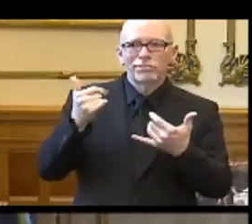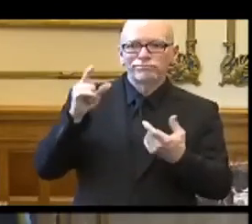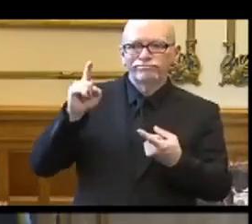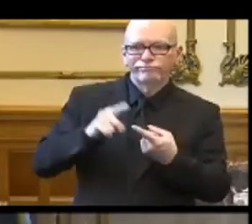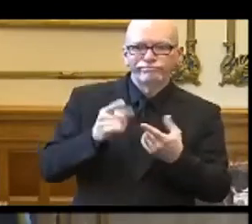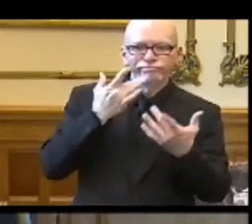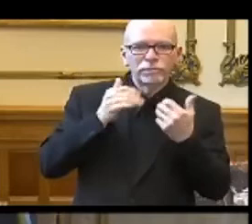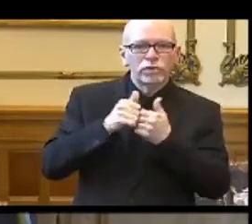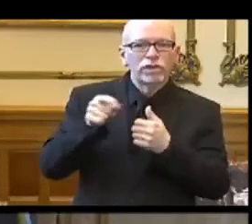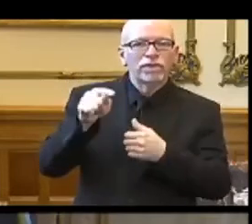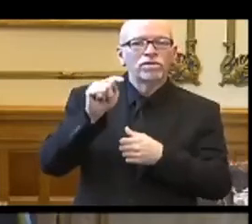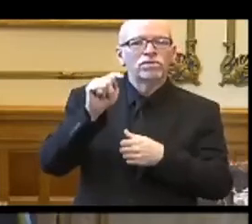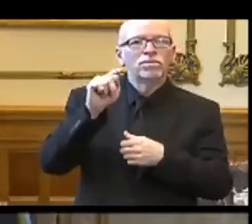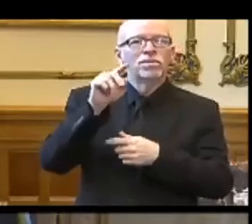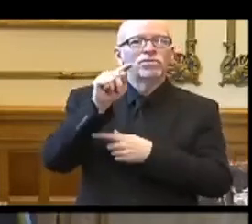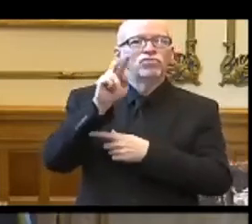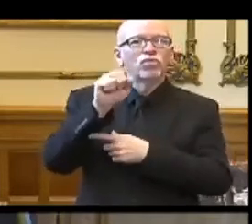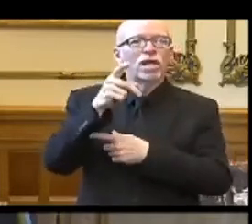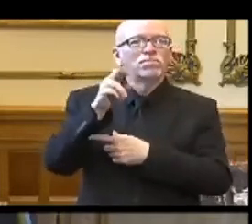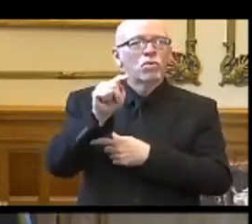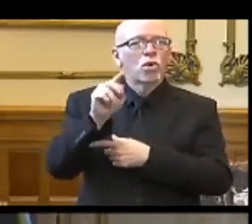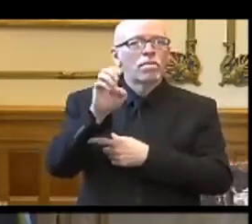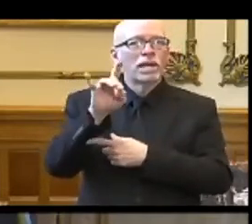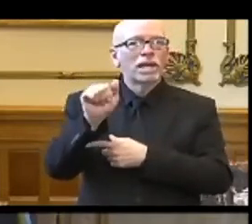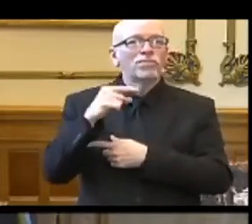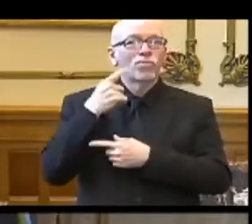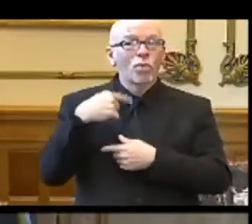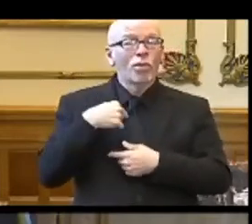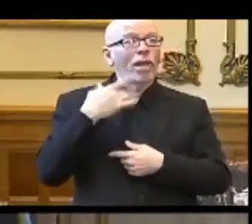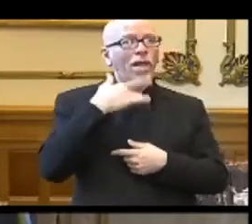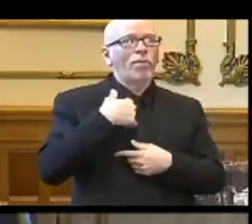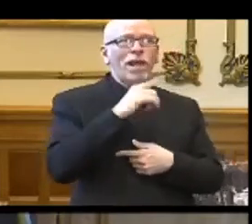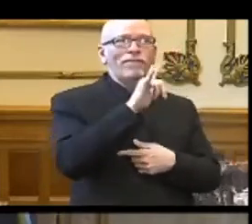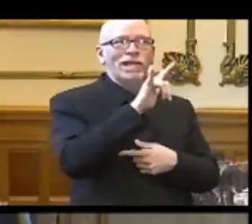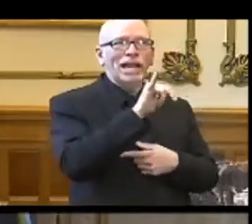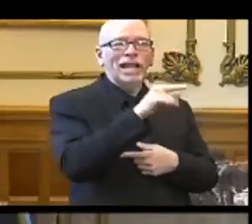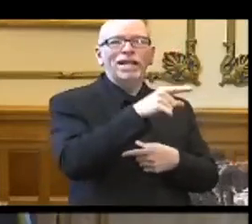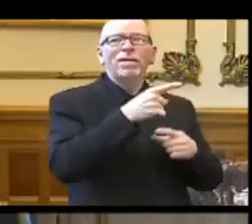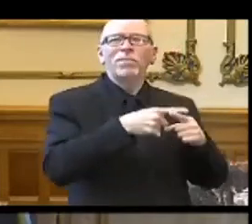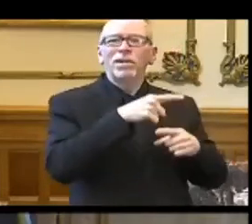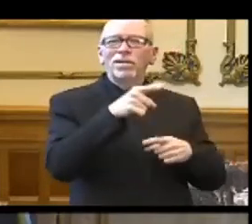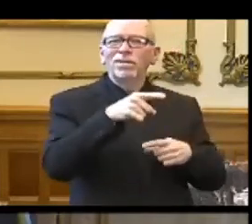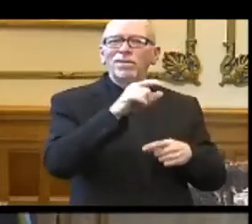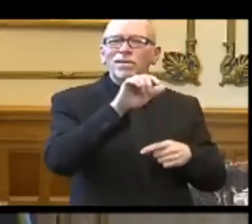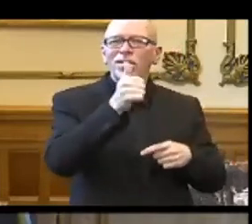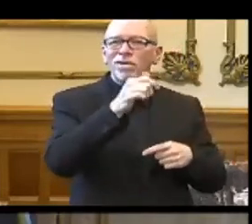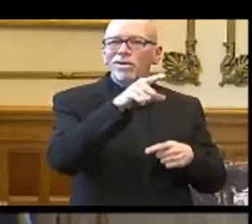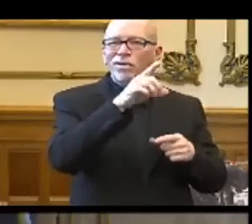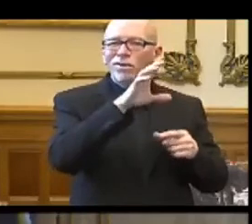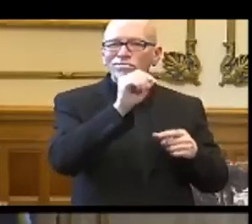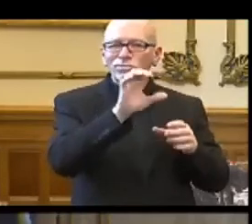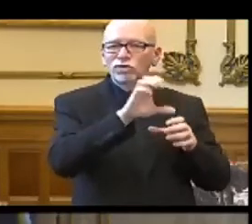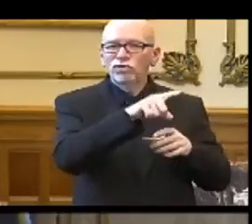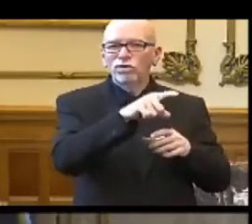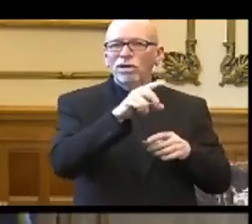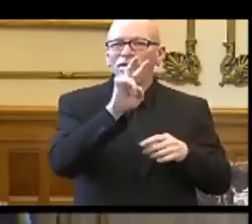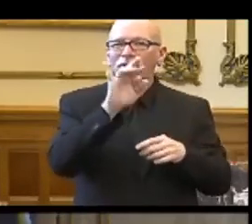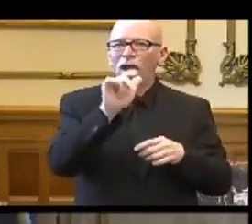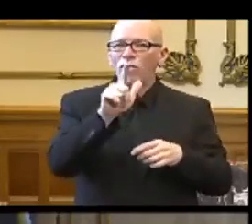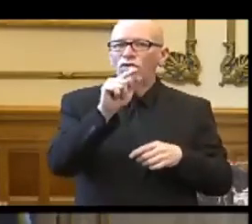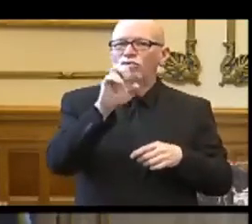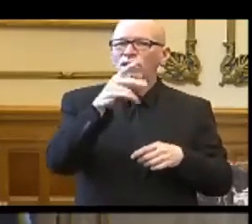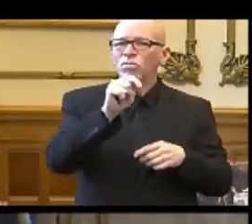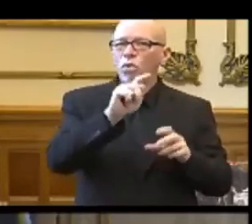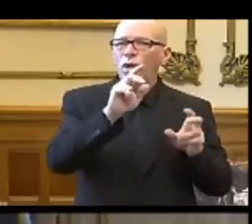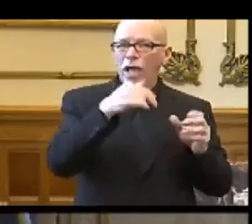transport media. We said that we were fortunate to have Lilly and now a subsidiary of Cook that was actually doing the viral transport media, but that swabs